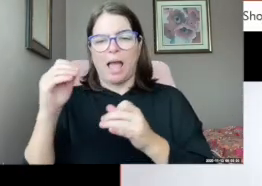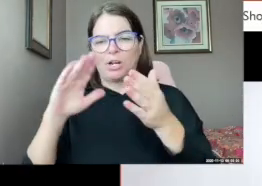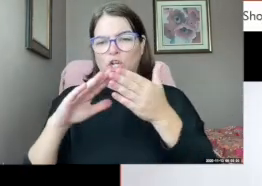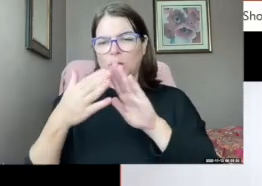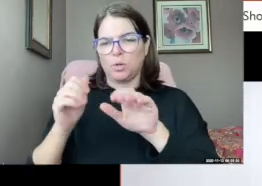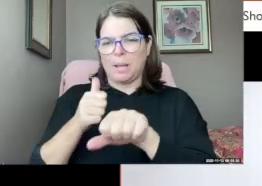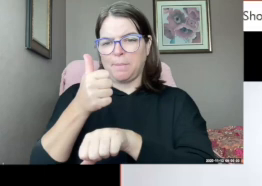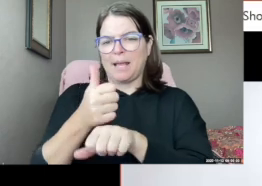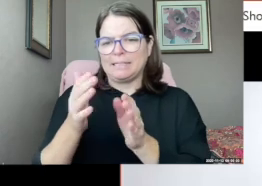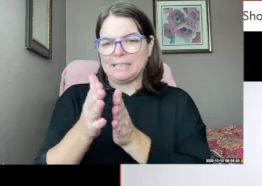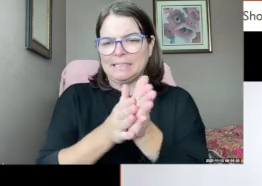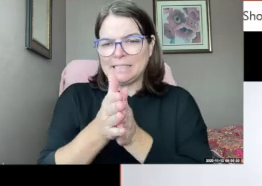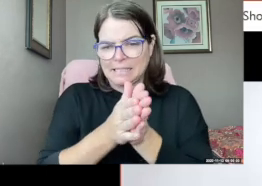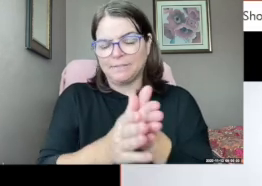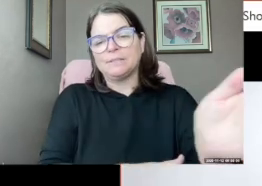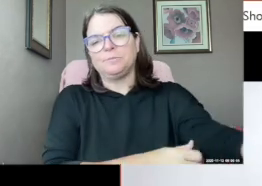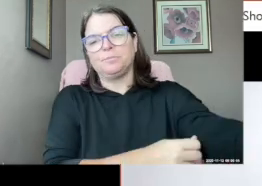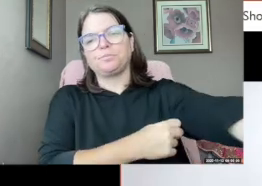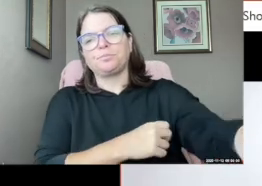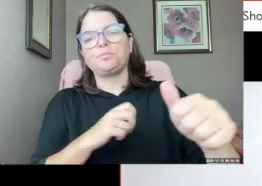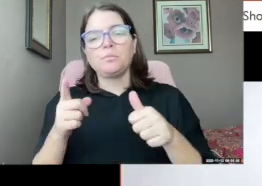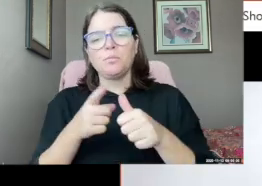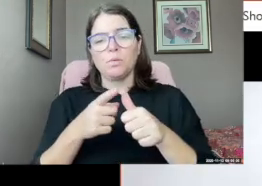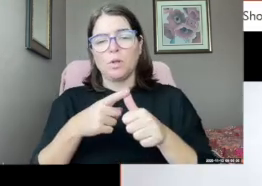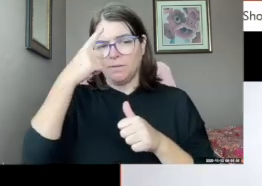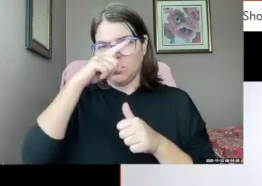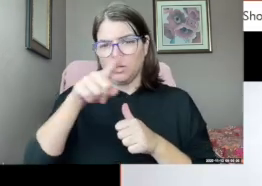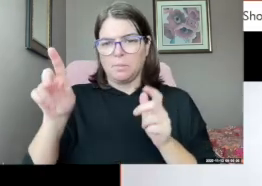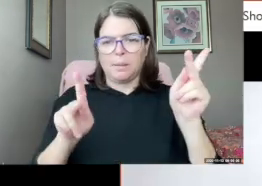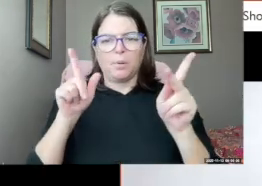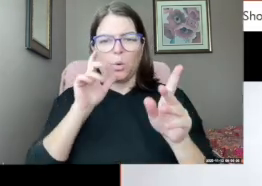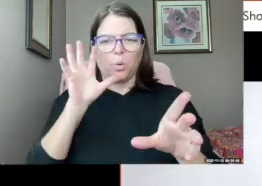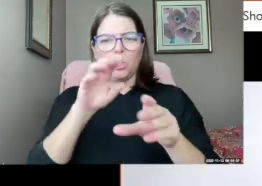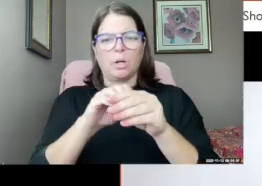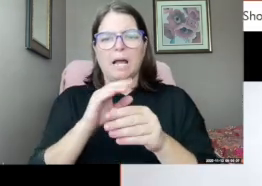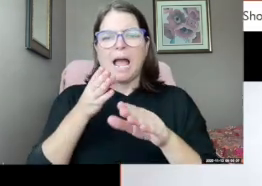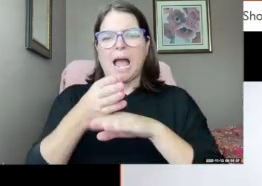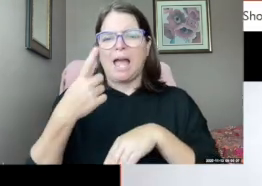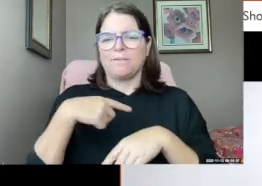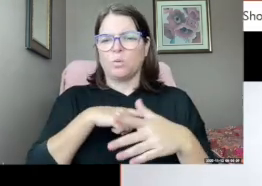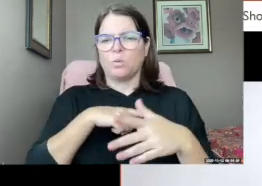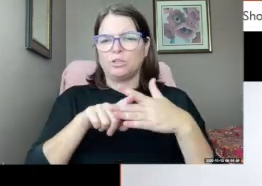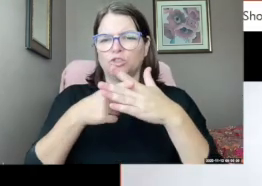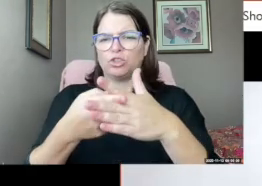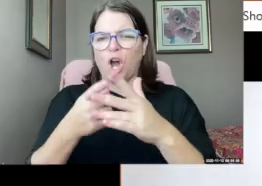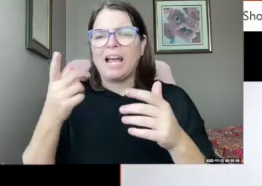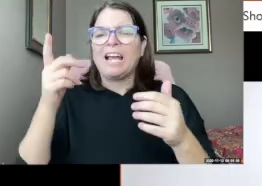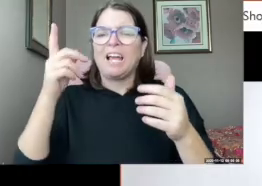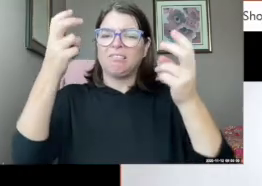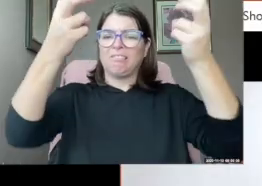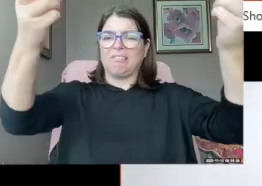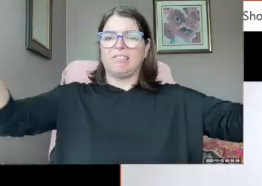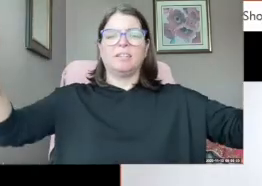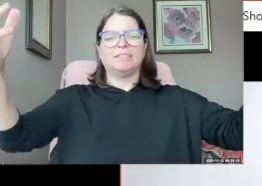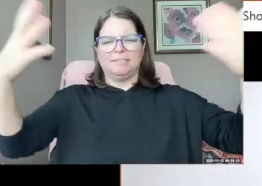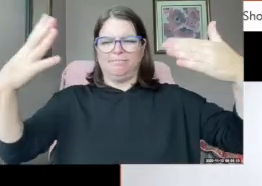individual and community-based incentives. First of all, for folks that joined after we got started, please join us up at the table. We